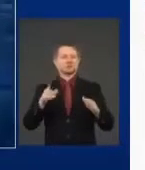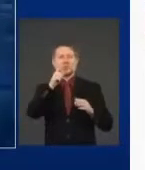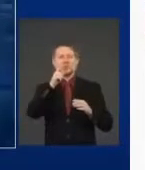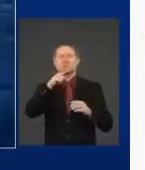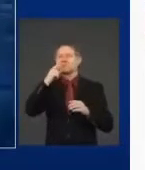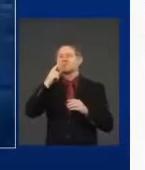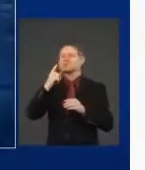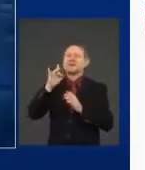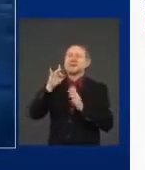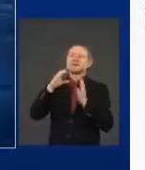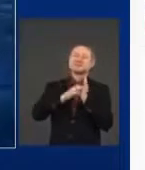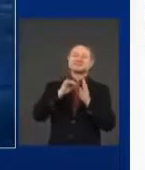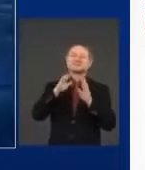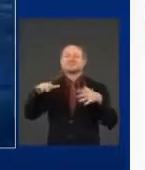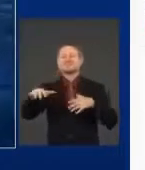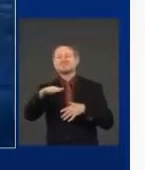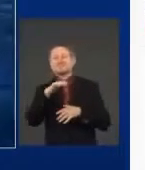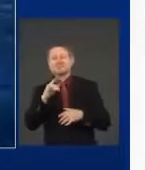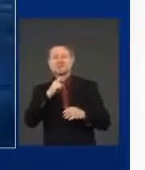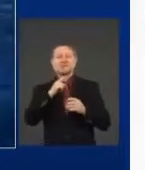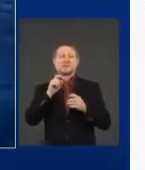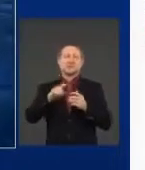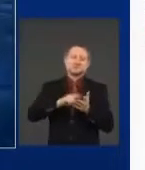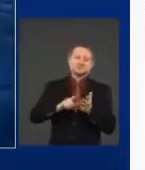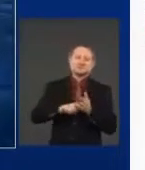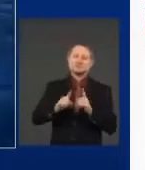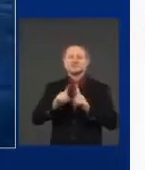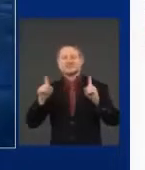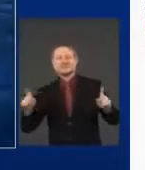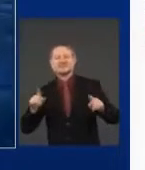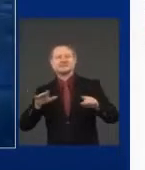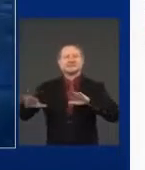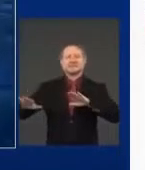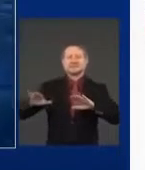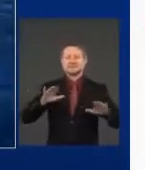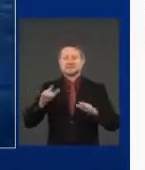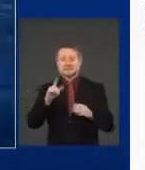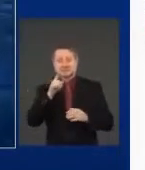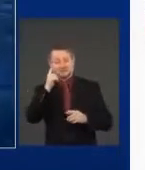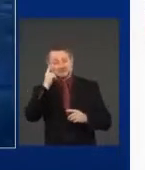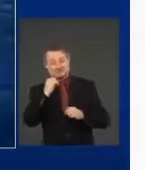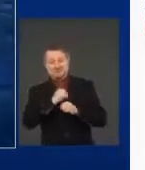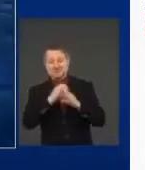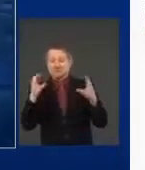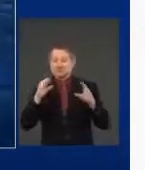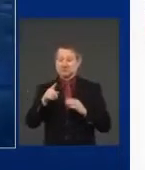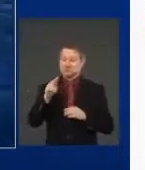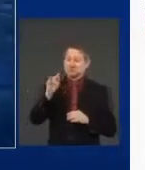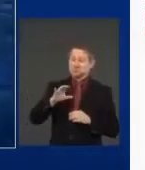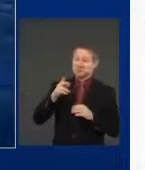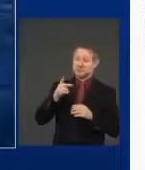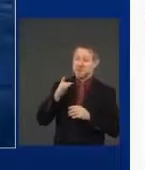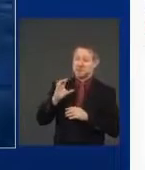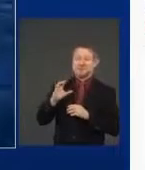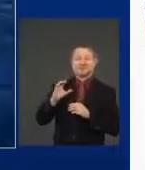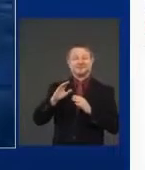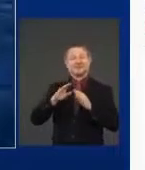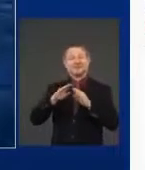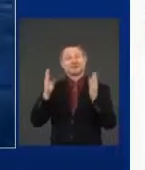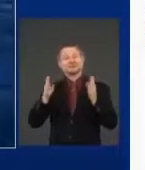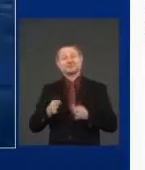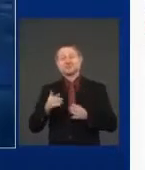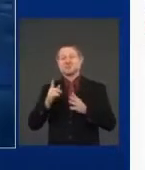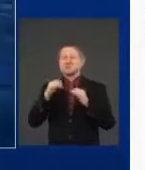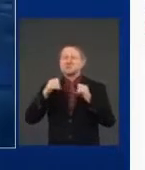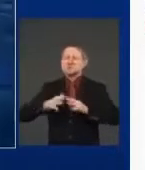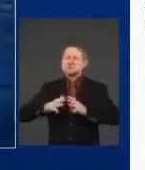talking about, socially distanced, that et cetera. You can't get mad about. And then think about public housing and how hard public it is housing. In public housing